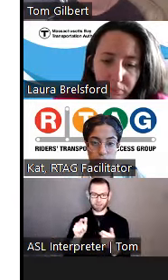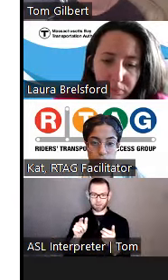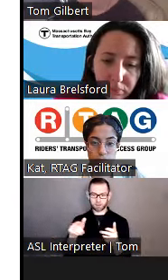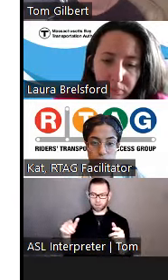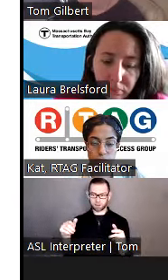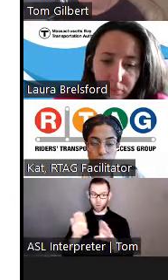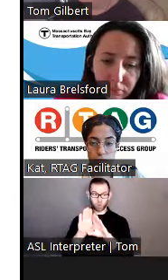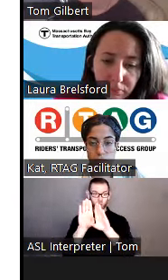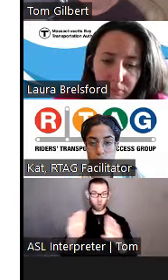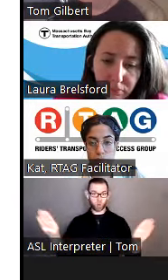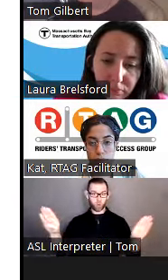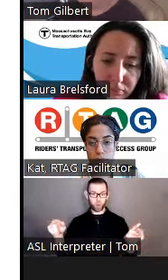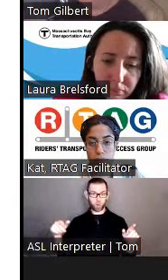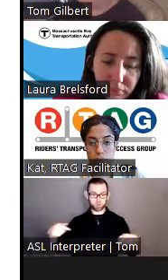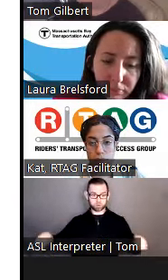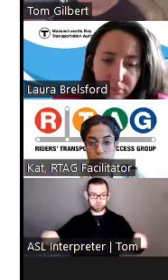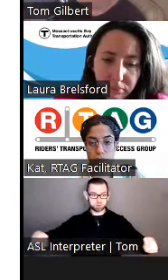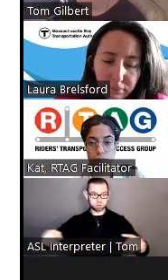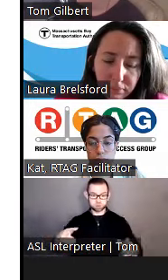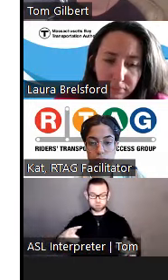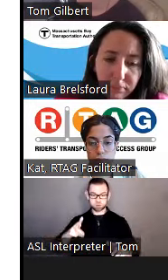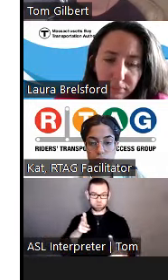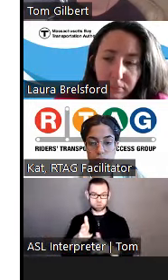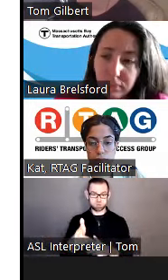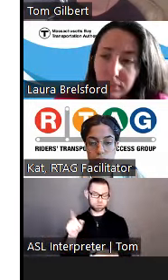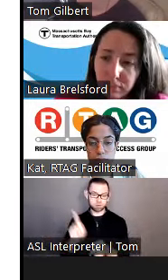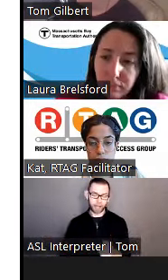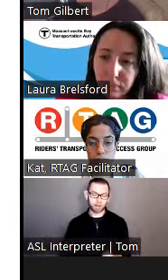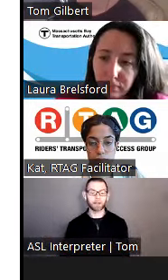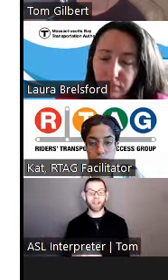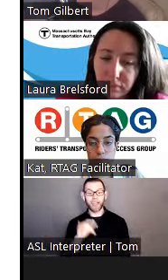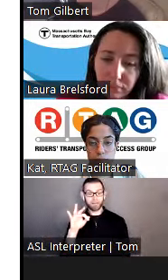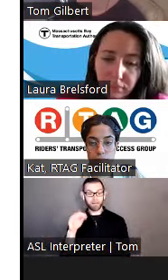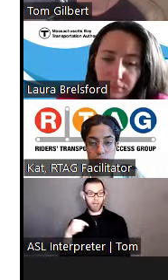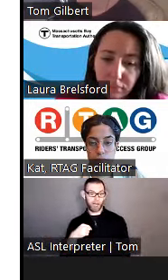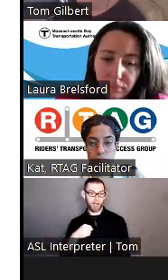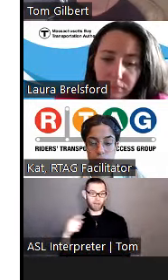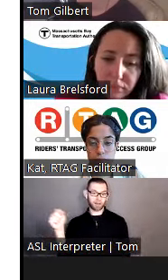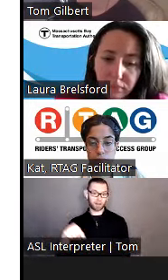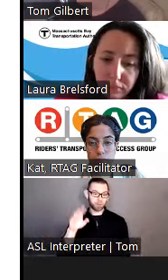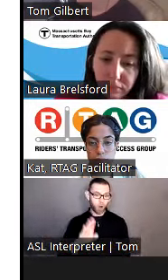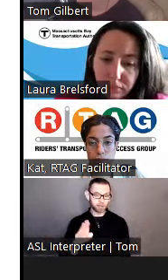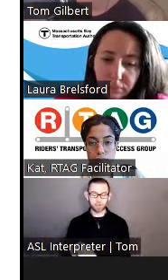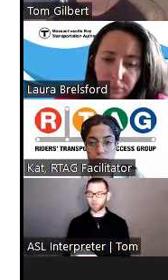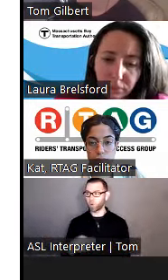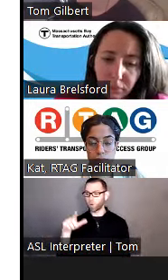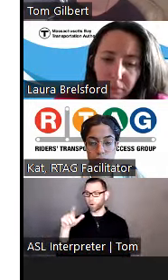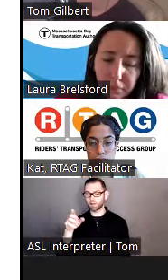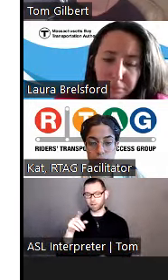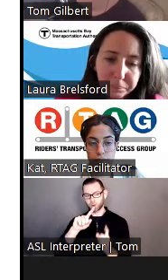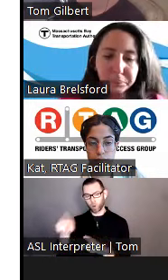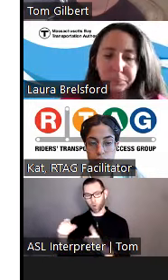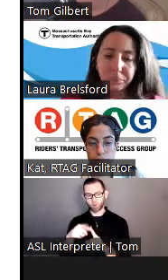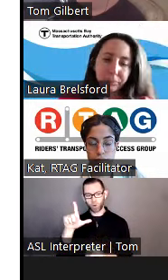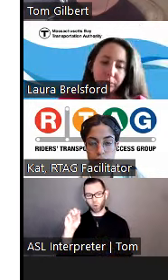come in and out of Boston or in and out of Lowell, if there's not a double-decker car on that train,